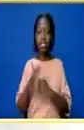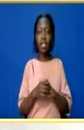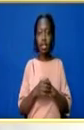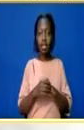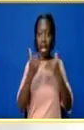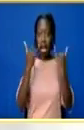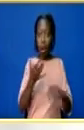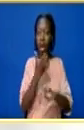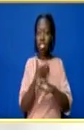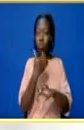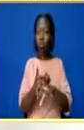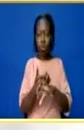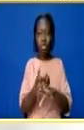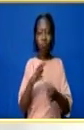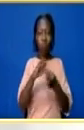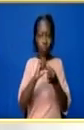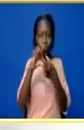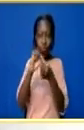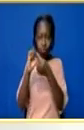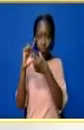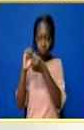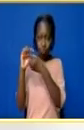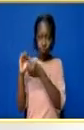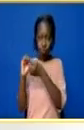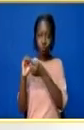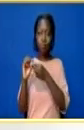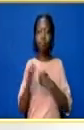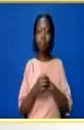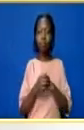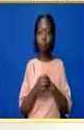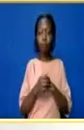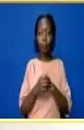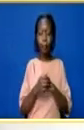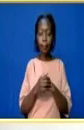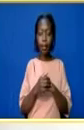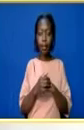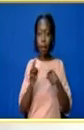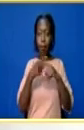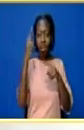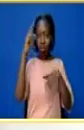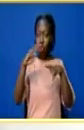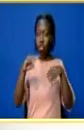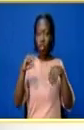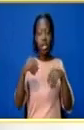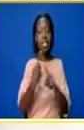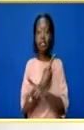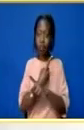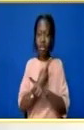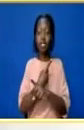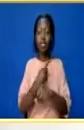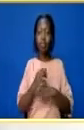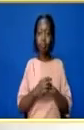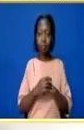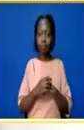is compact. That would be funny, actually. Because a dust particle is loose. So that is why it's carried away.